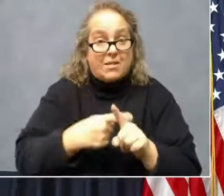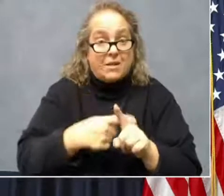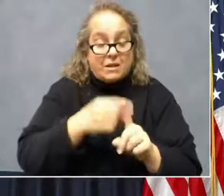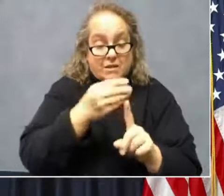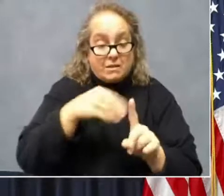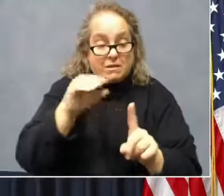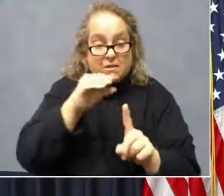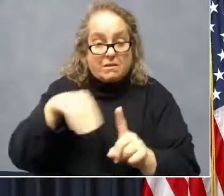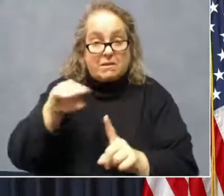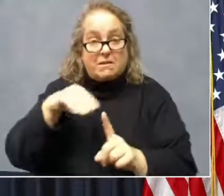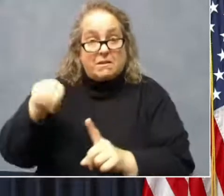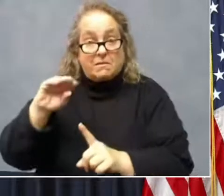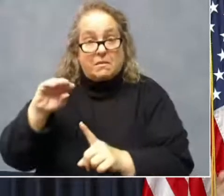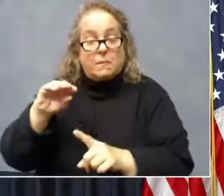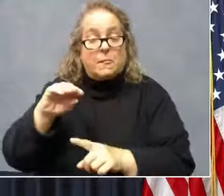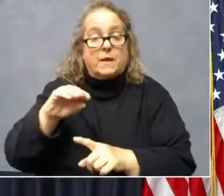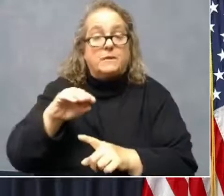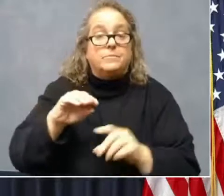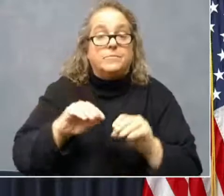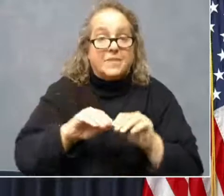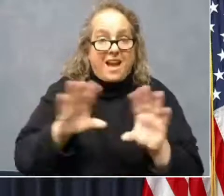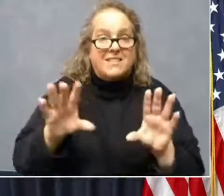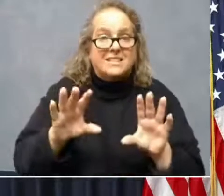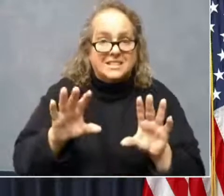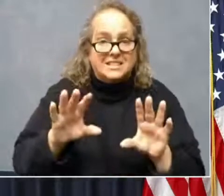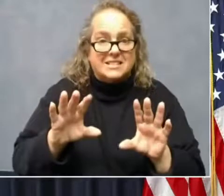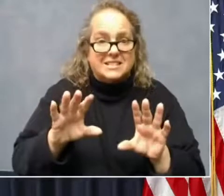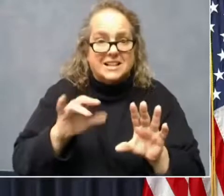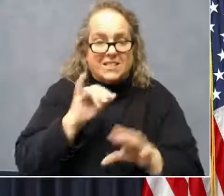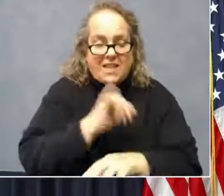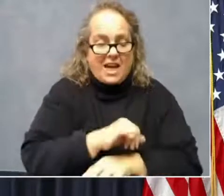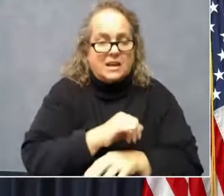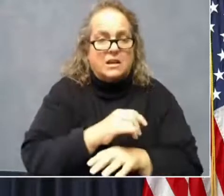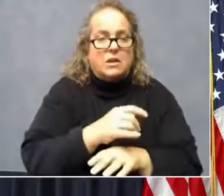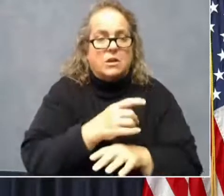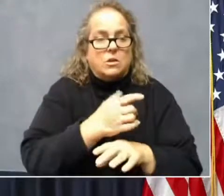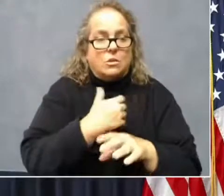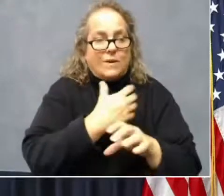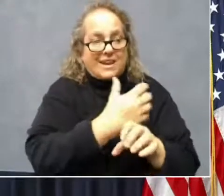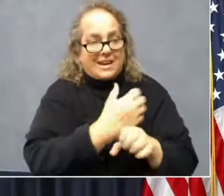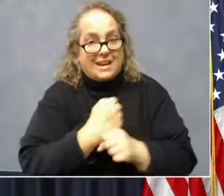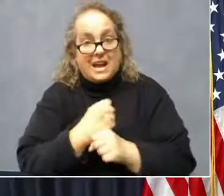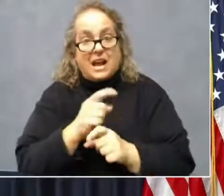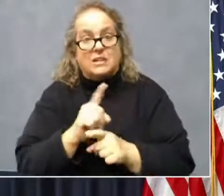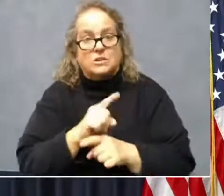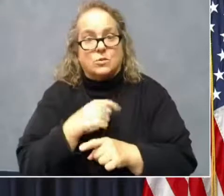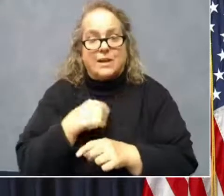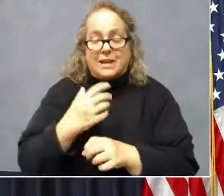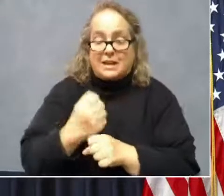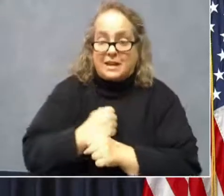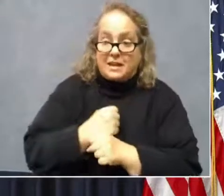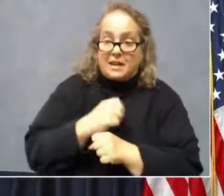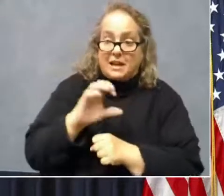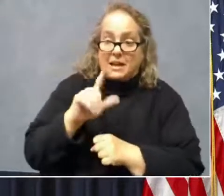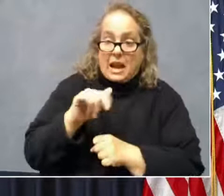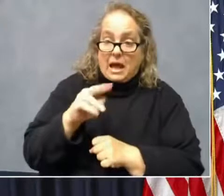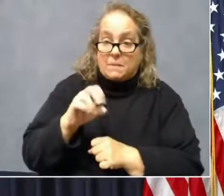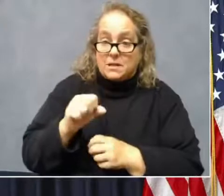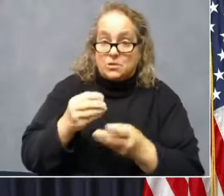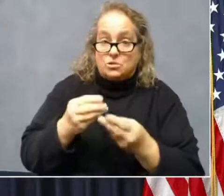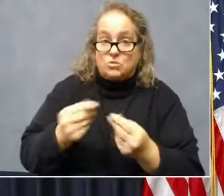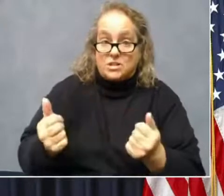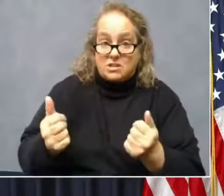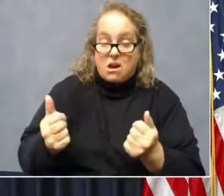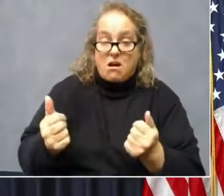added, obviously that's claims coming in as we get claims resolved and going